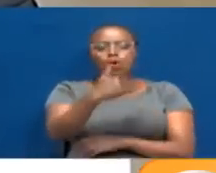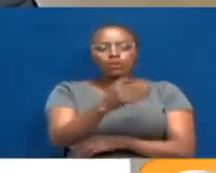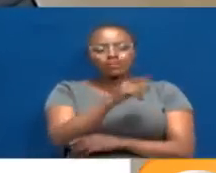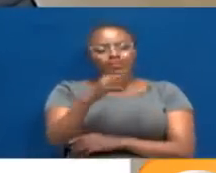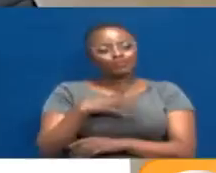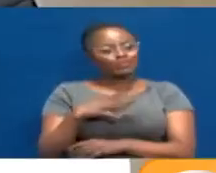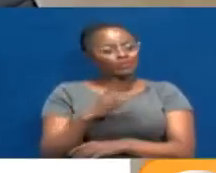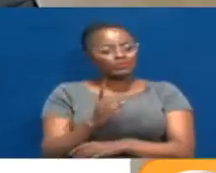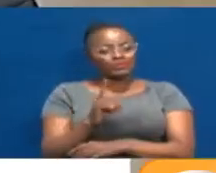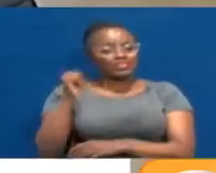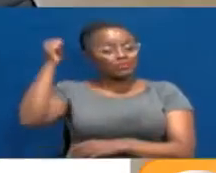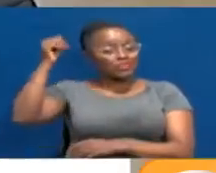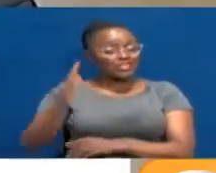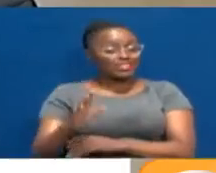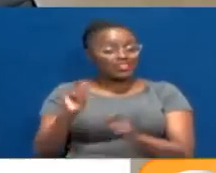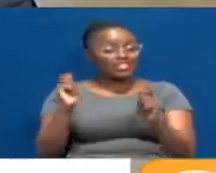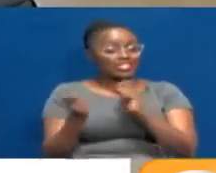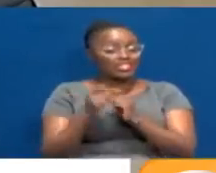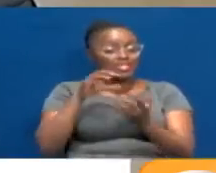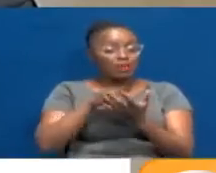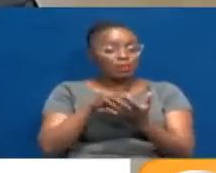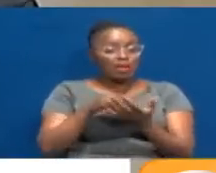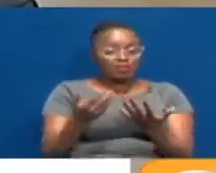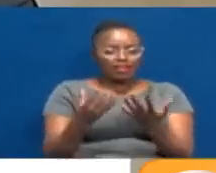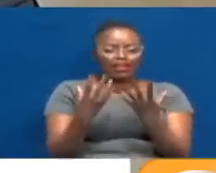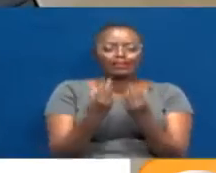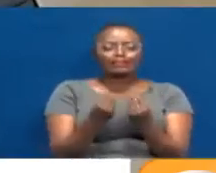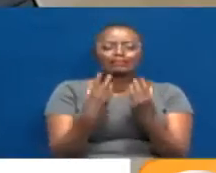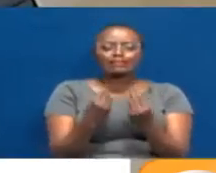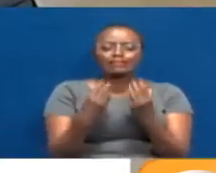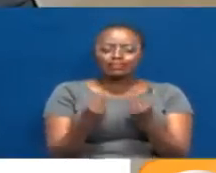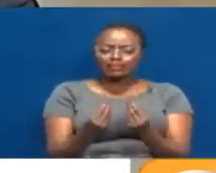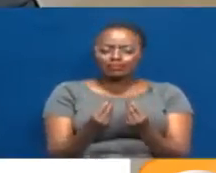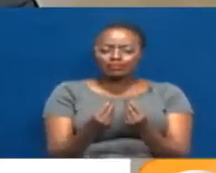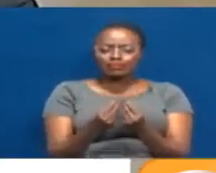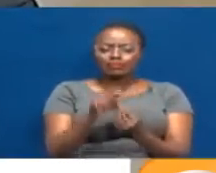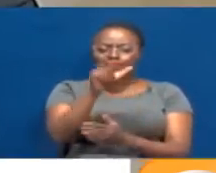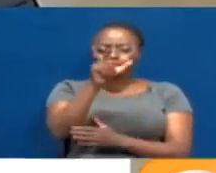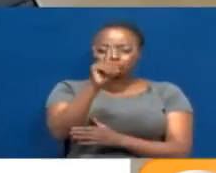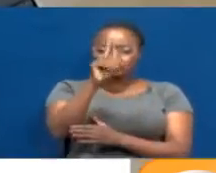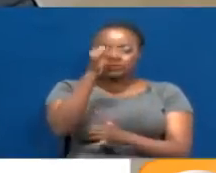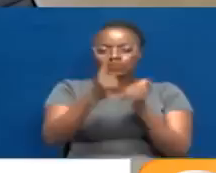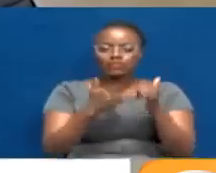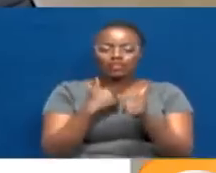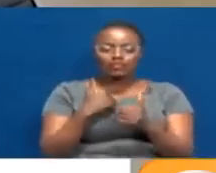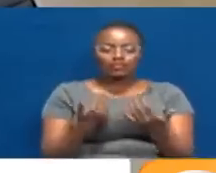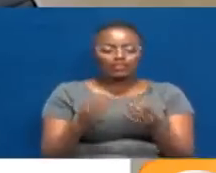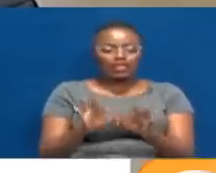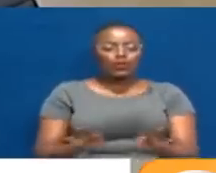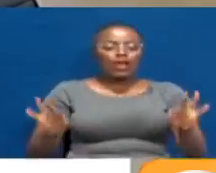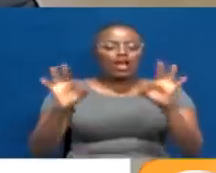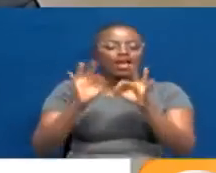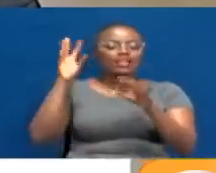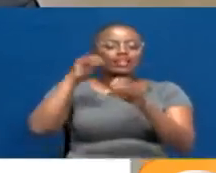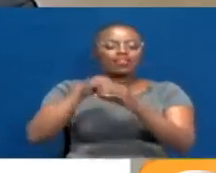people, politicians change their positions so easily that I make one conclusion. It is not worth